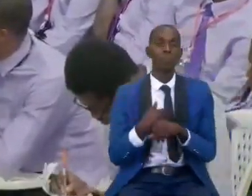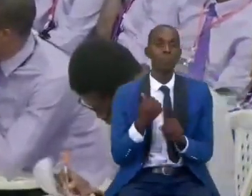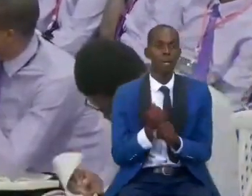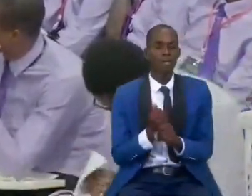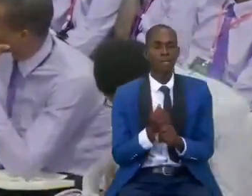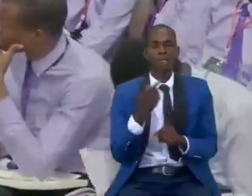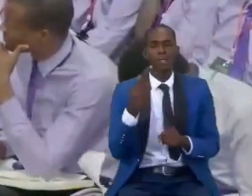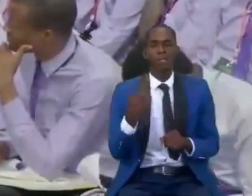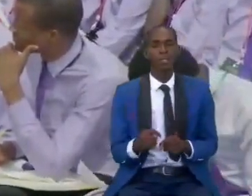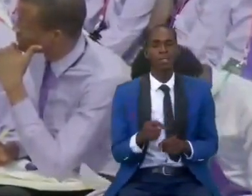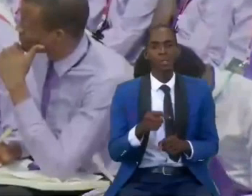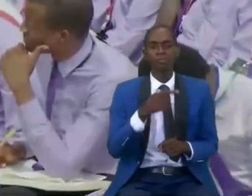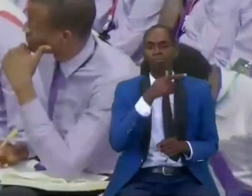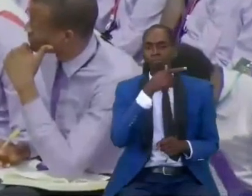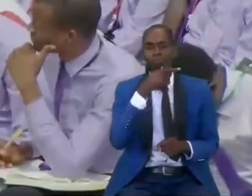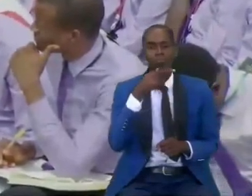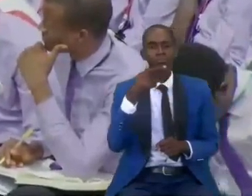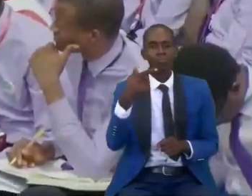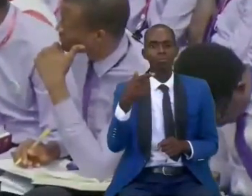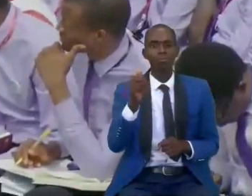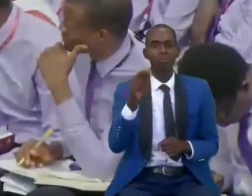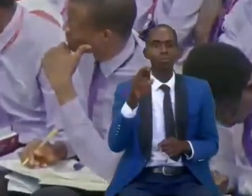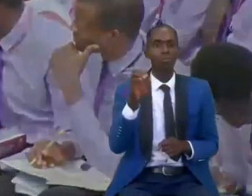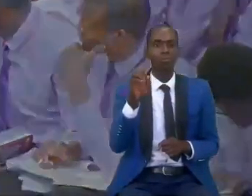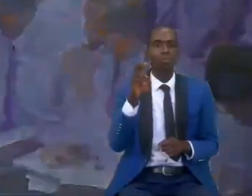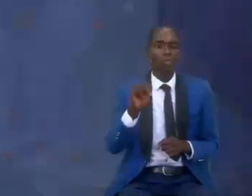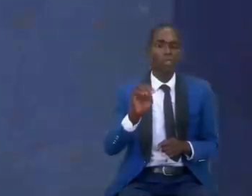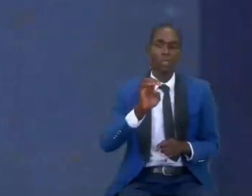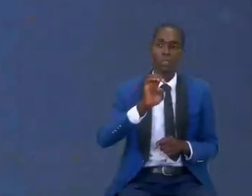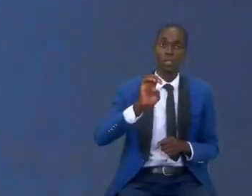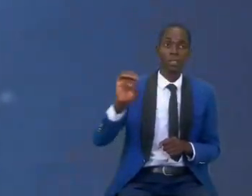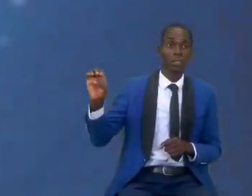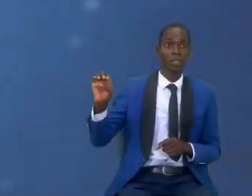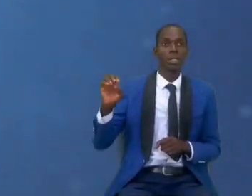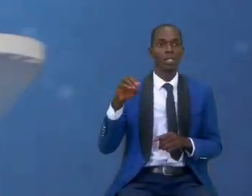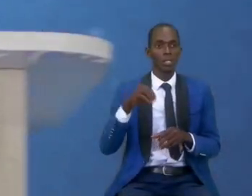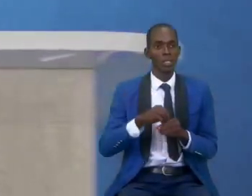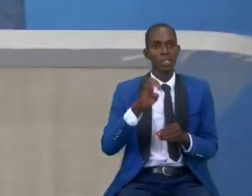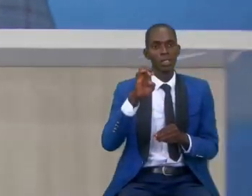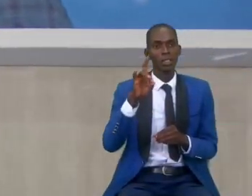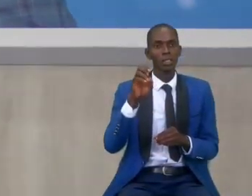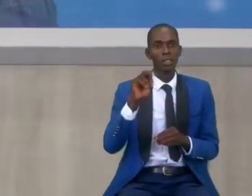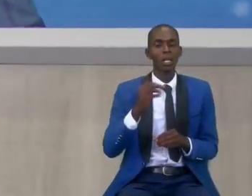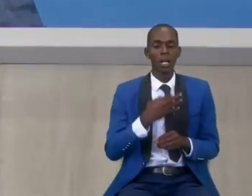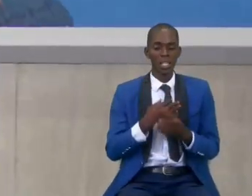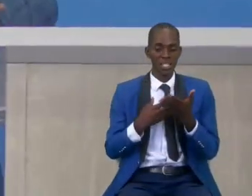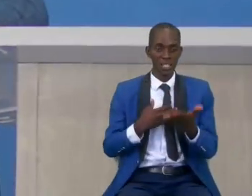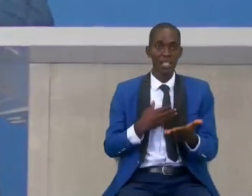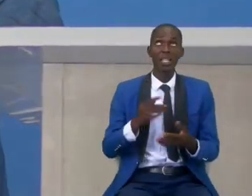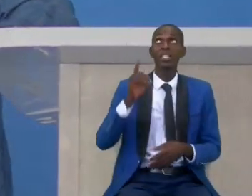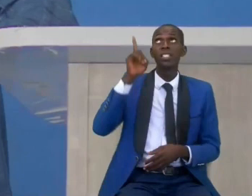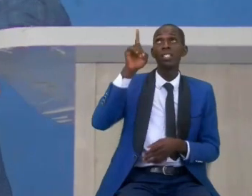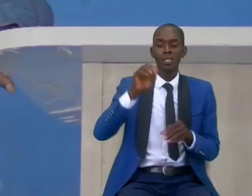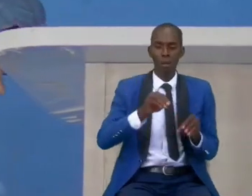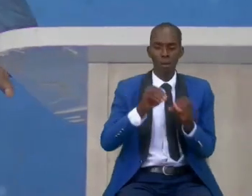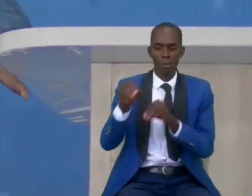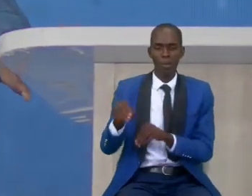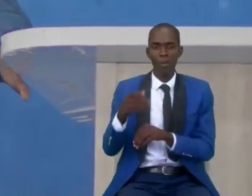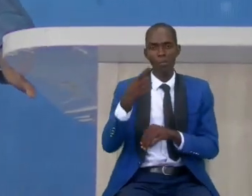And there he put the man. And there he put the man. And since that time, when